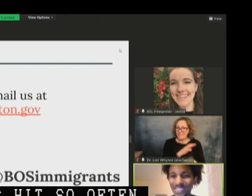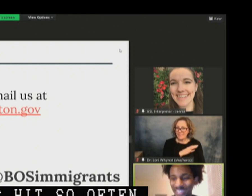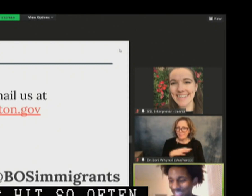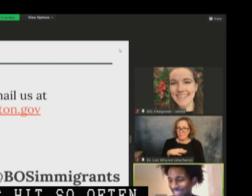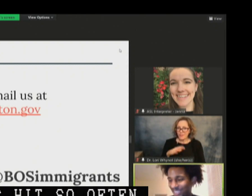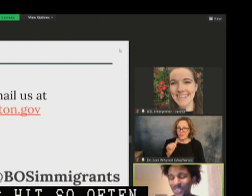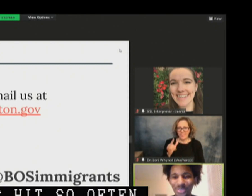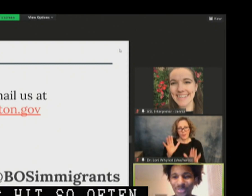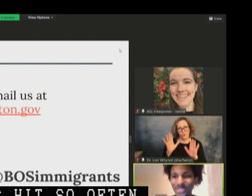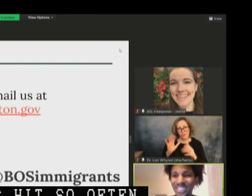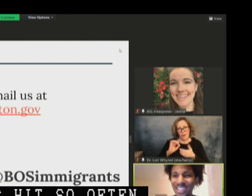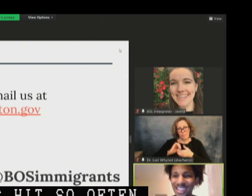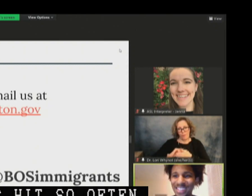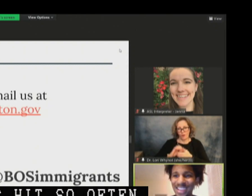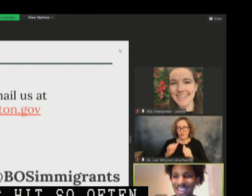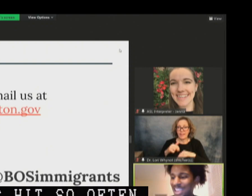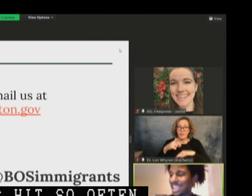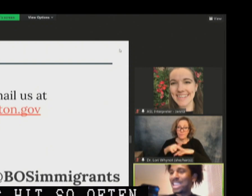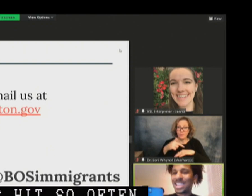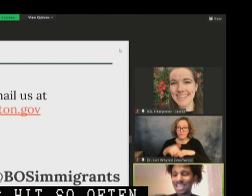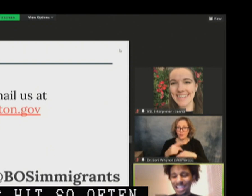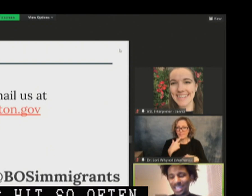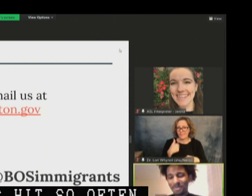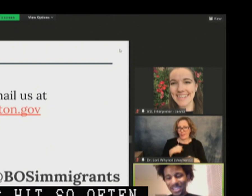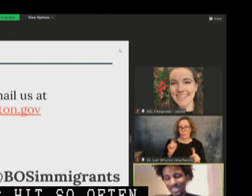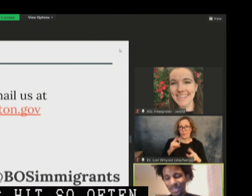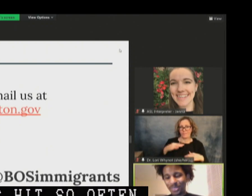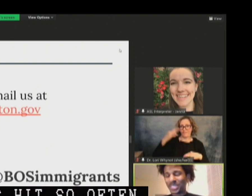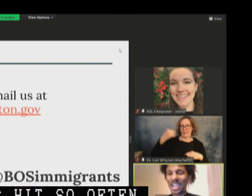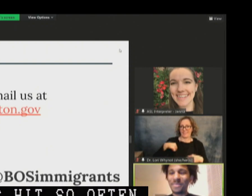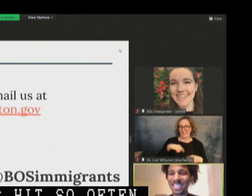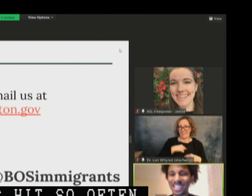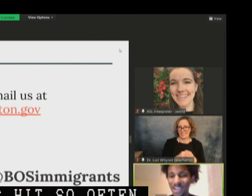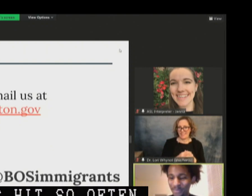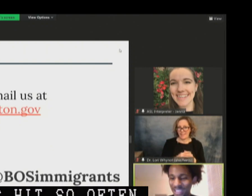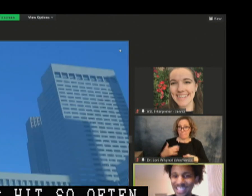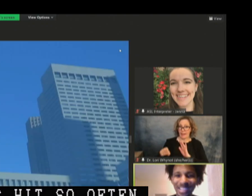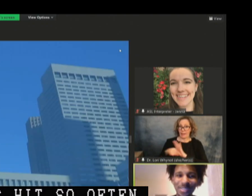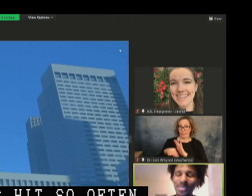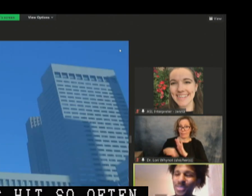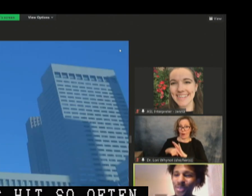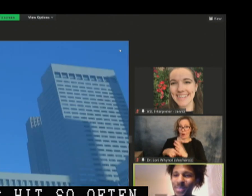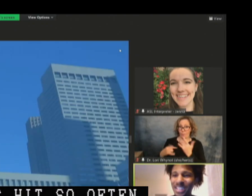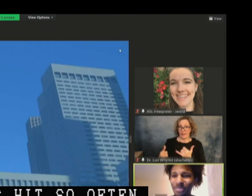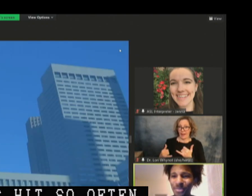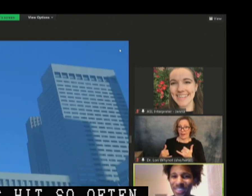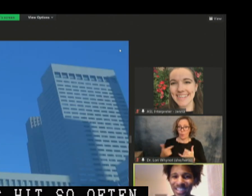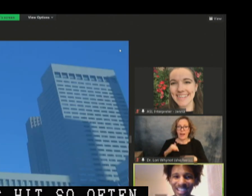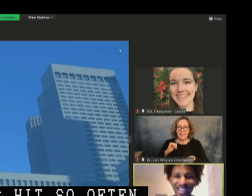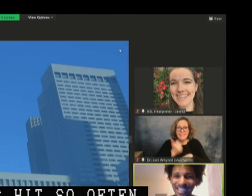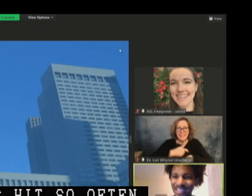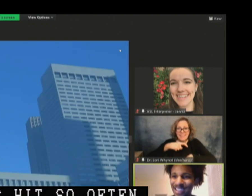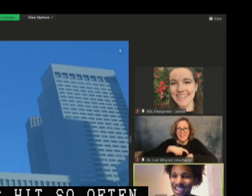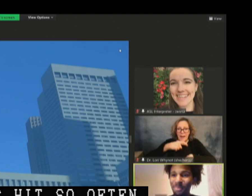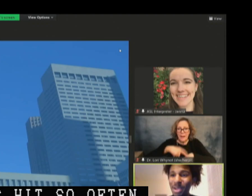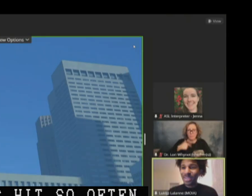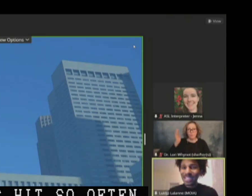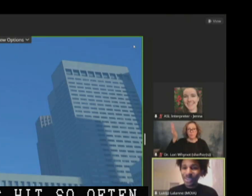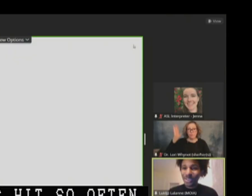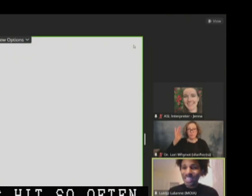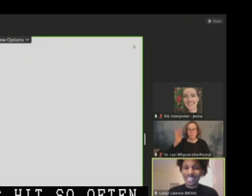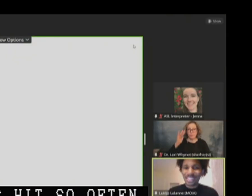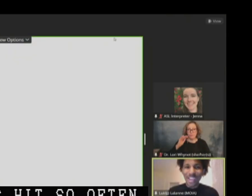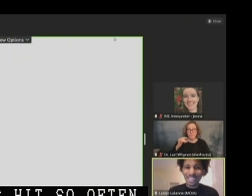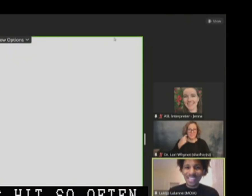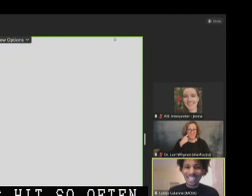and so they could always refer you to us. And I timed myself, so time is up. Thank you so much, everyone, and I'm happy to